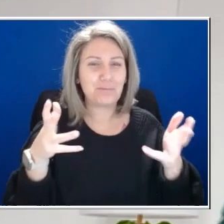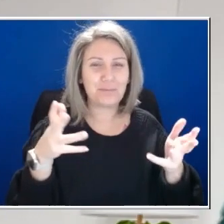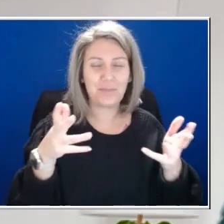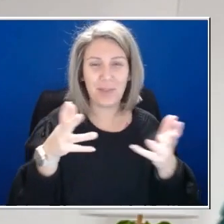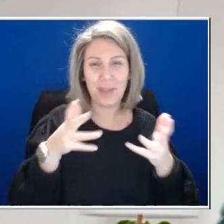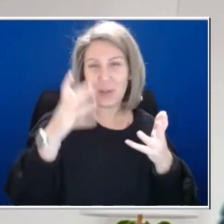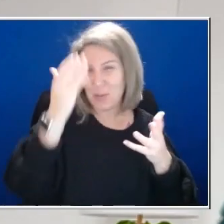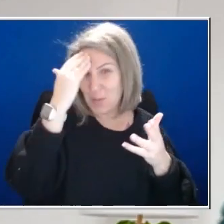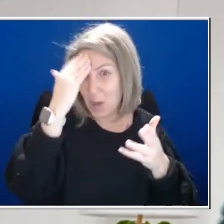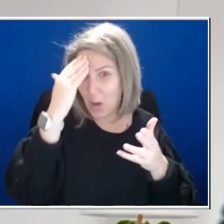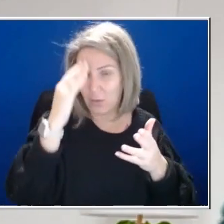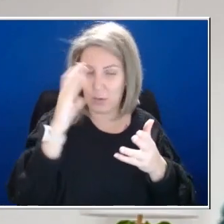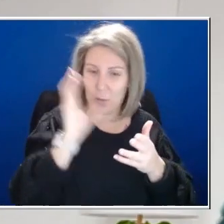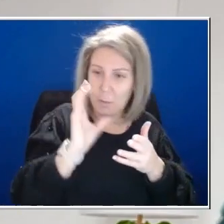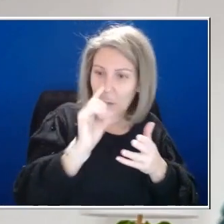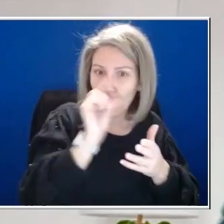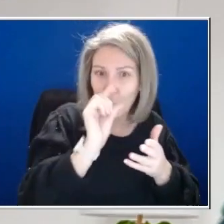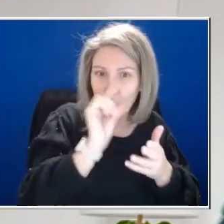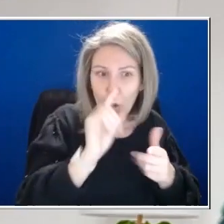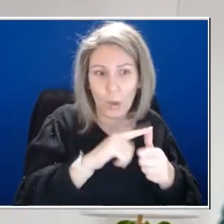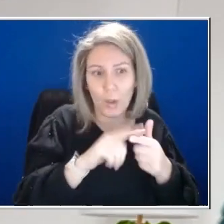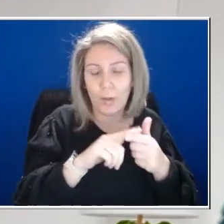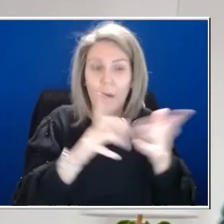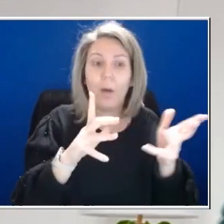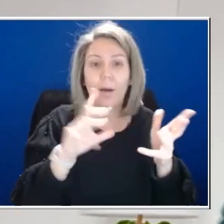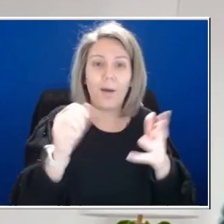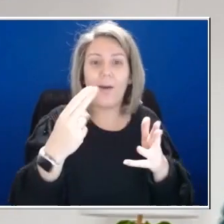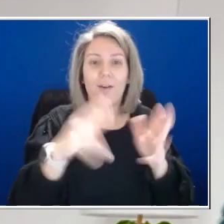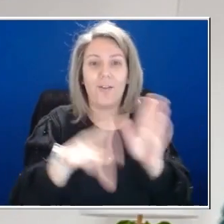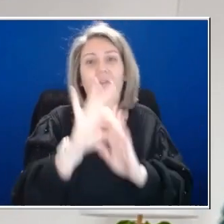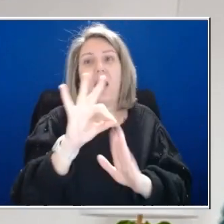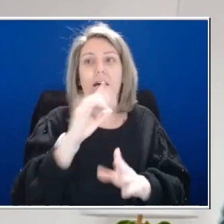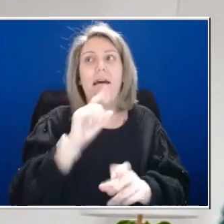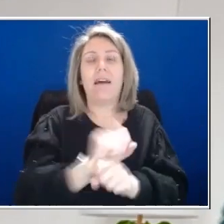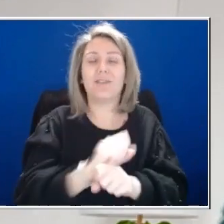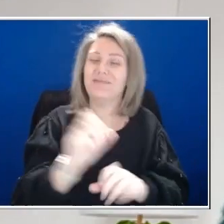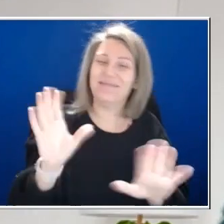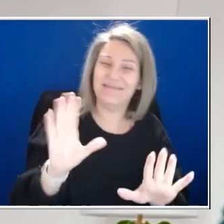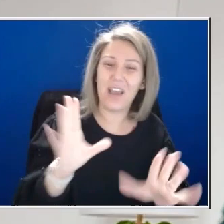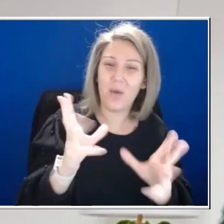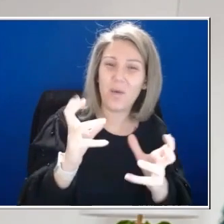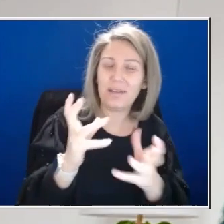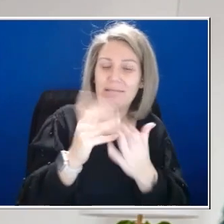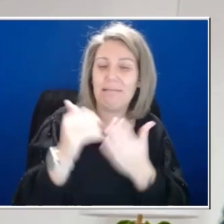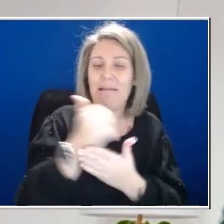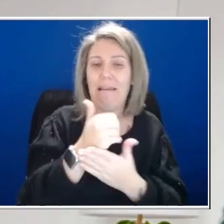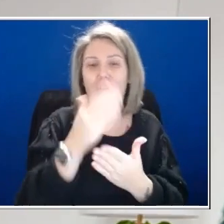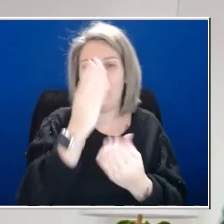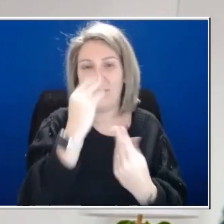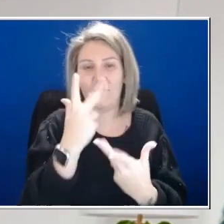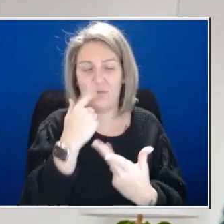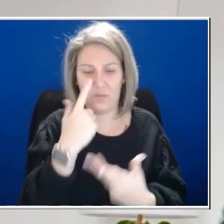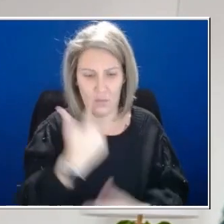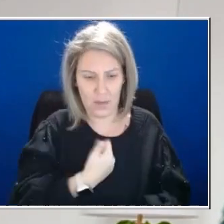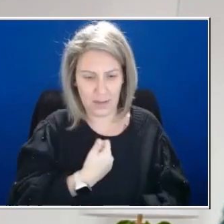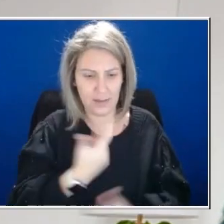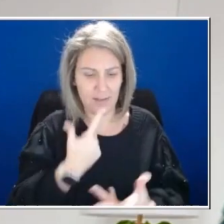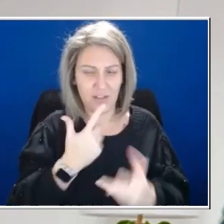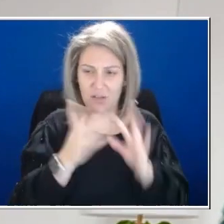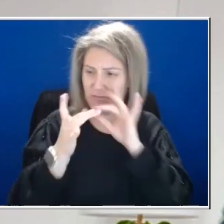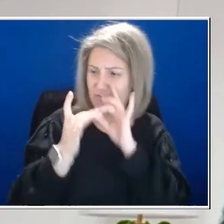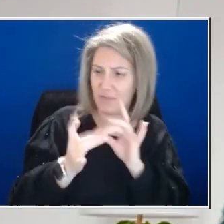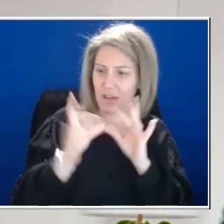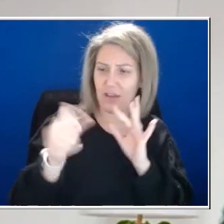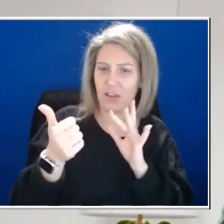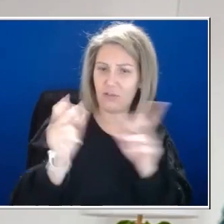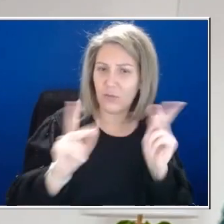search. So I was trying to do information gathering for myself and understand, do I think I align with what some of these other